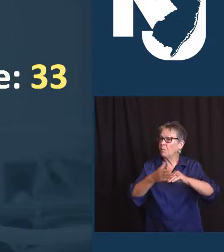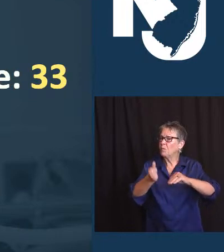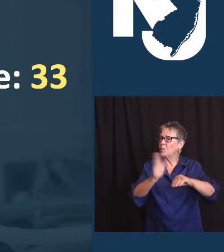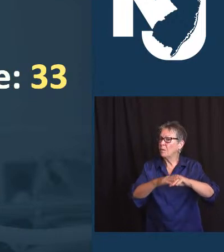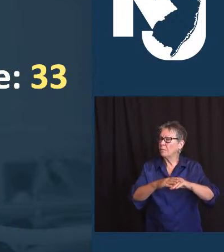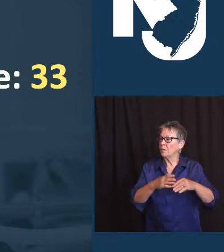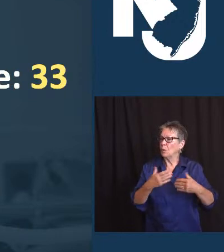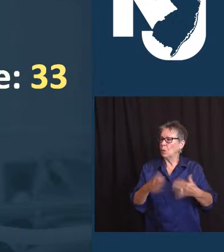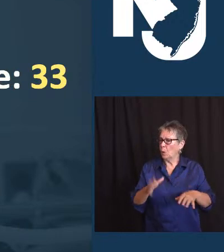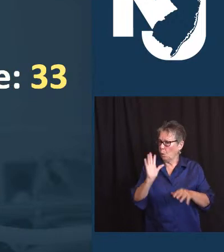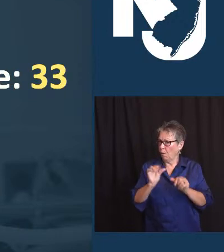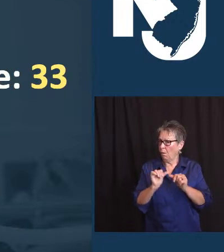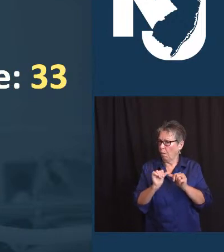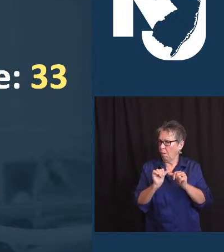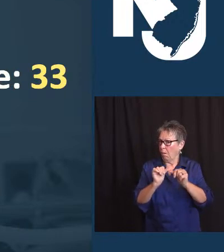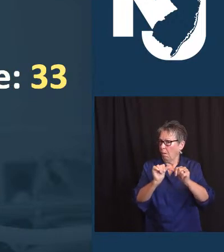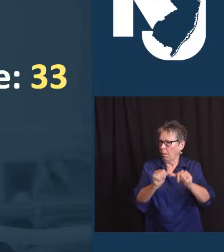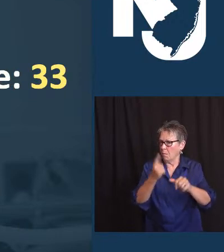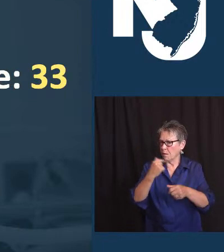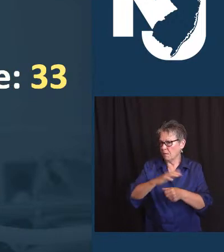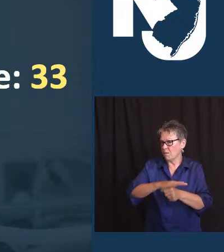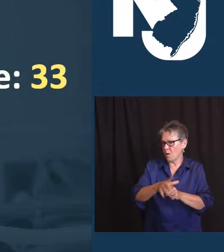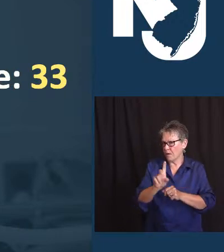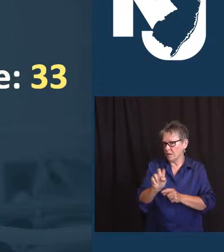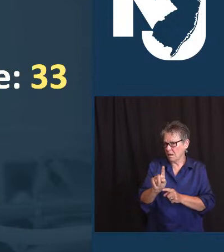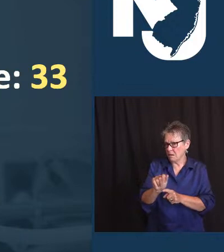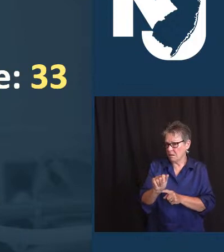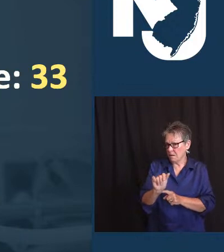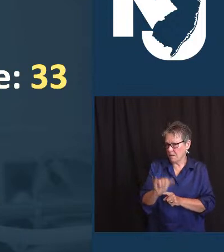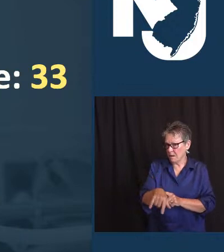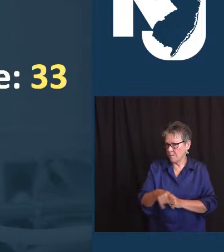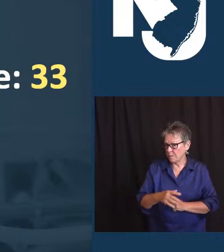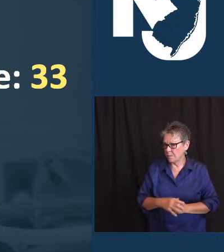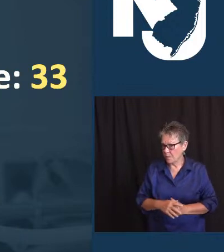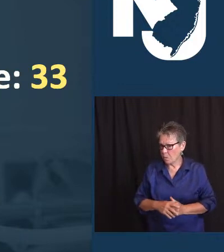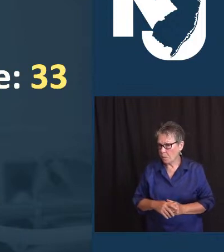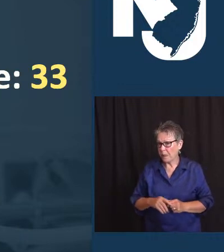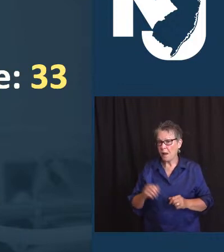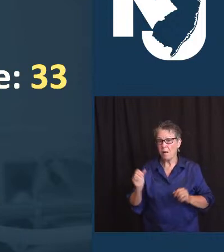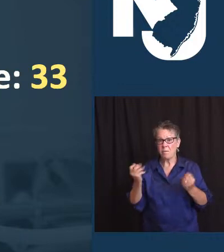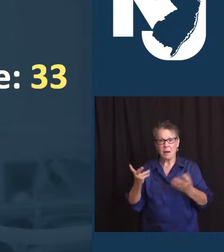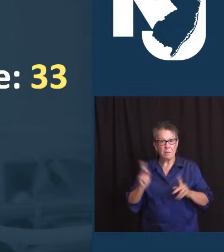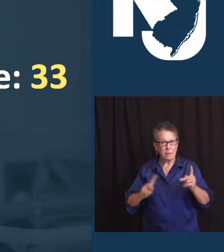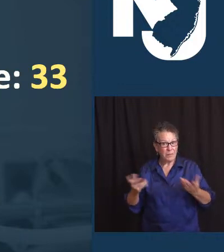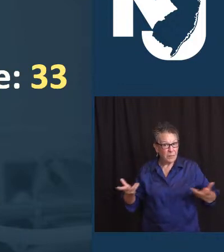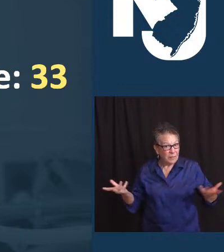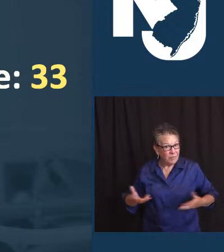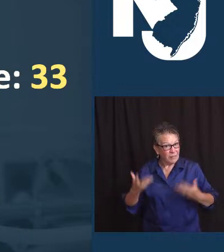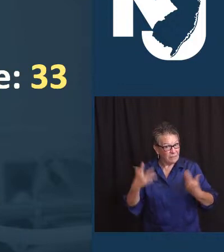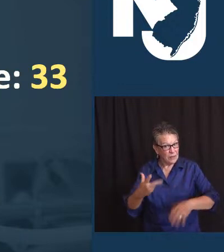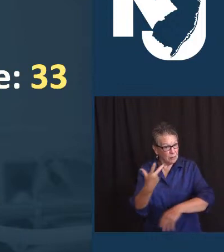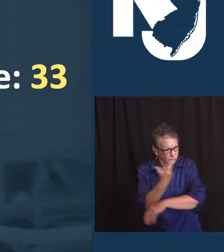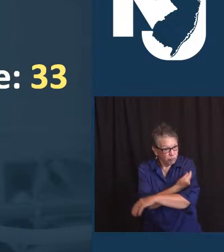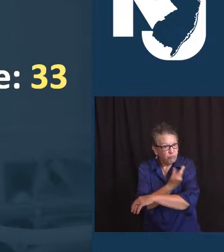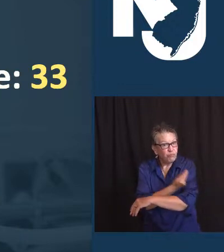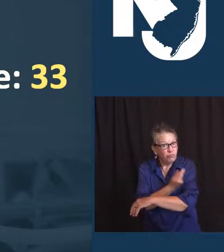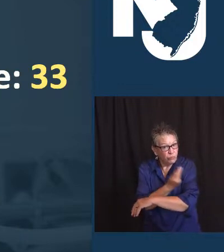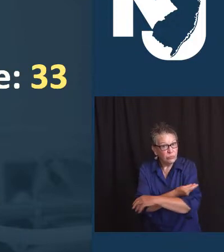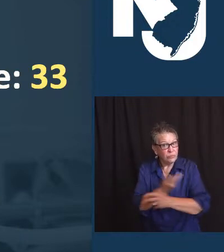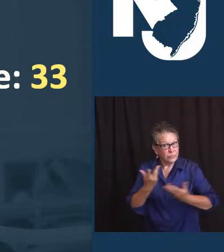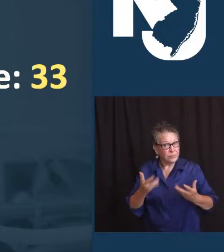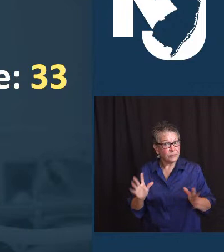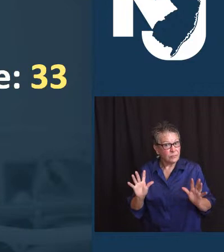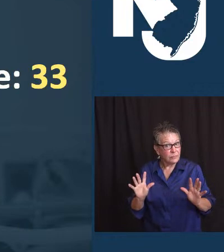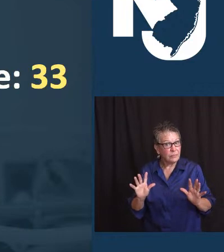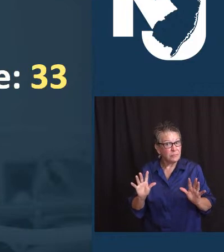number of fully vaccinated New Jerseyans is so high, we are relatively hopeful we will not return to where we were even a little more than